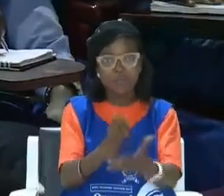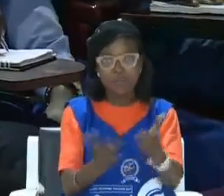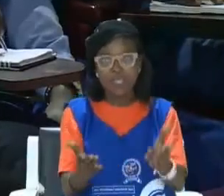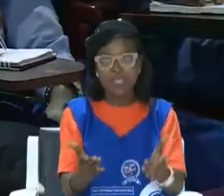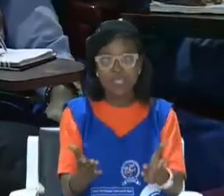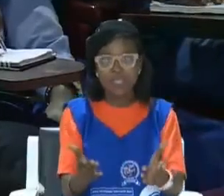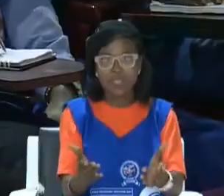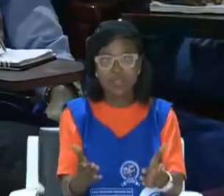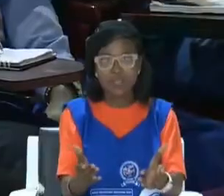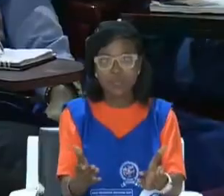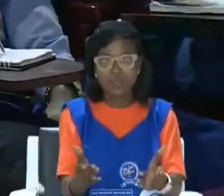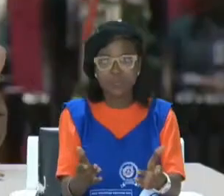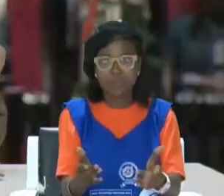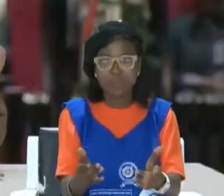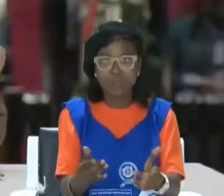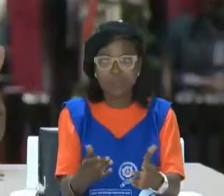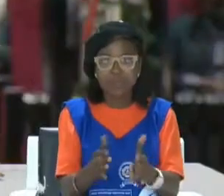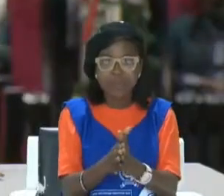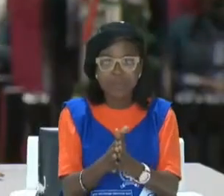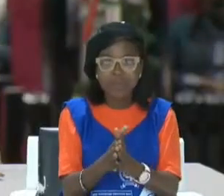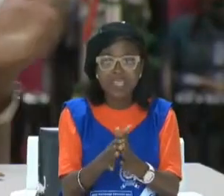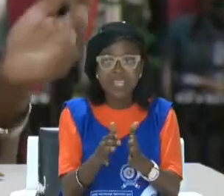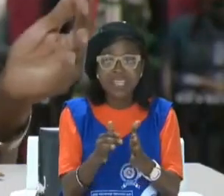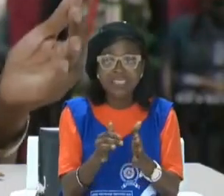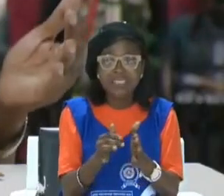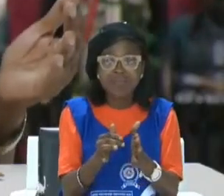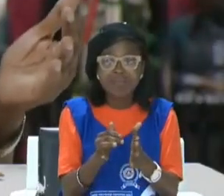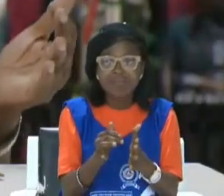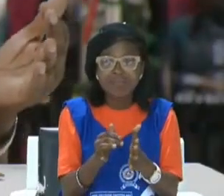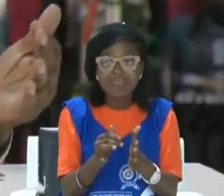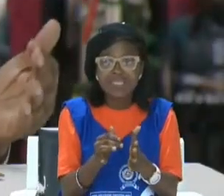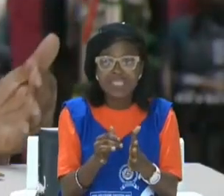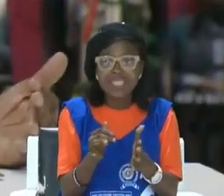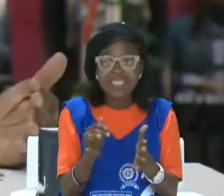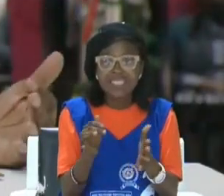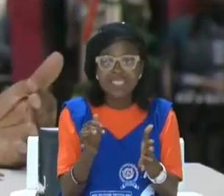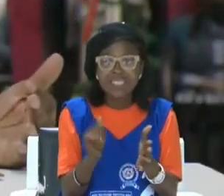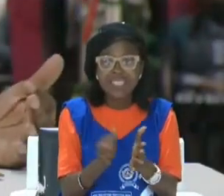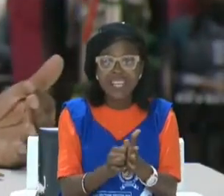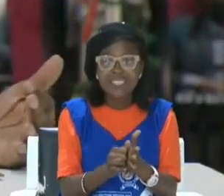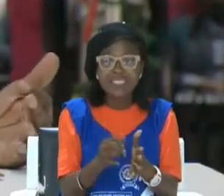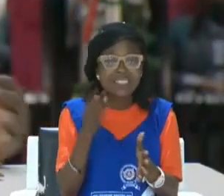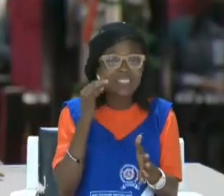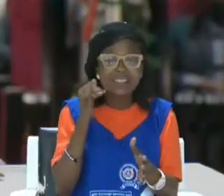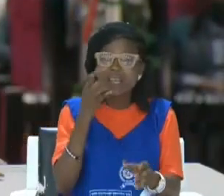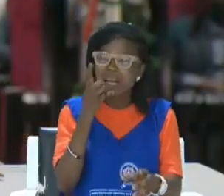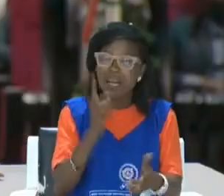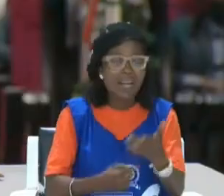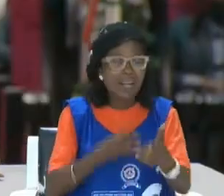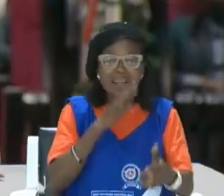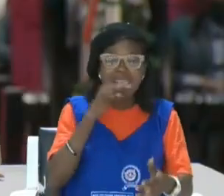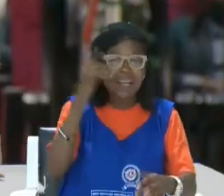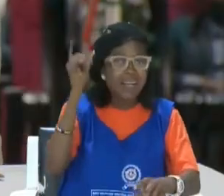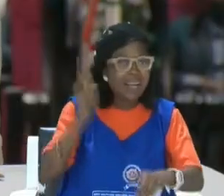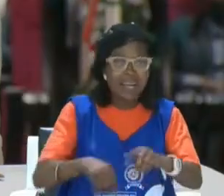so precious that it cannot be purchased with money. In